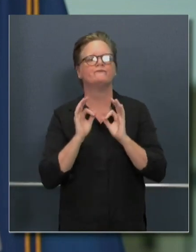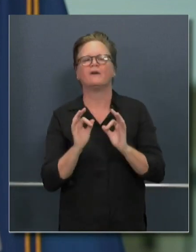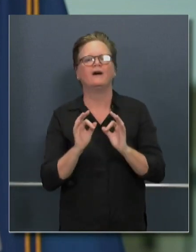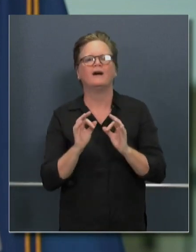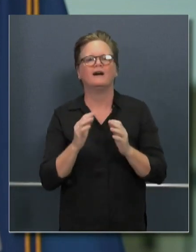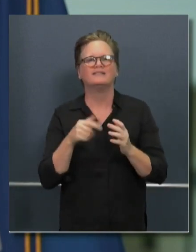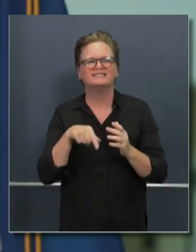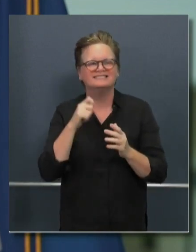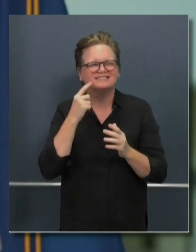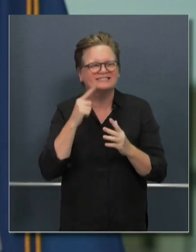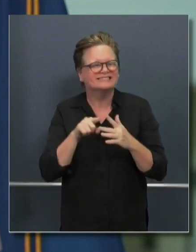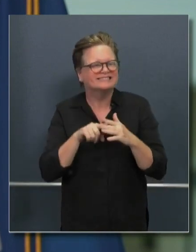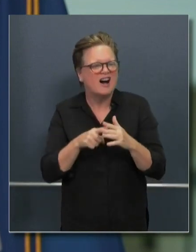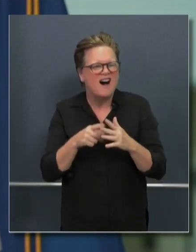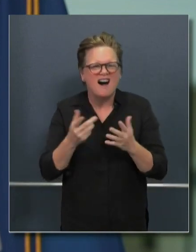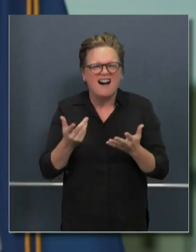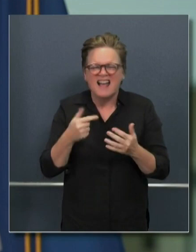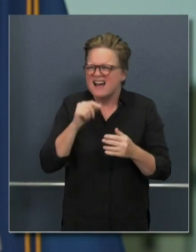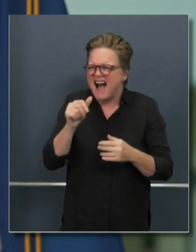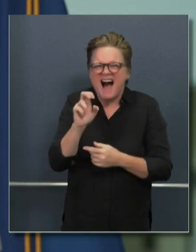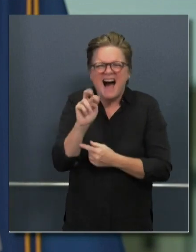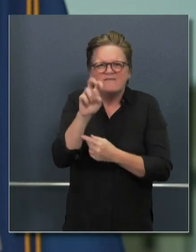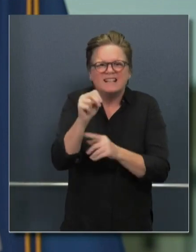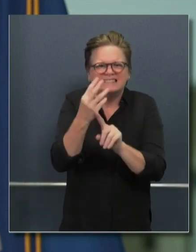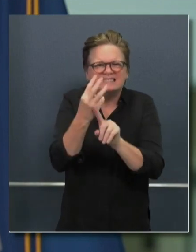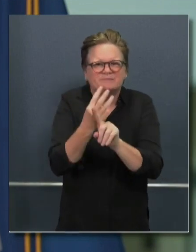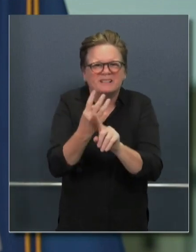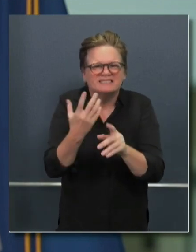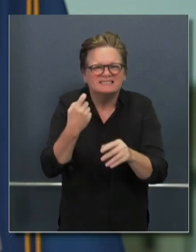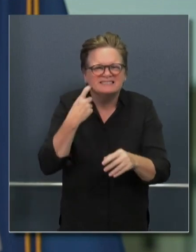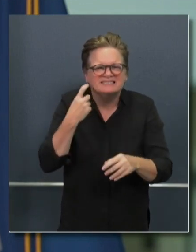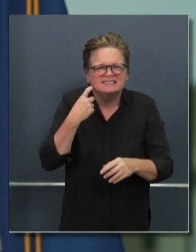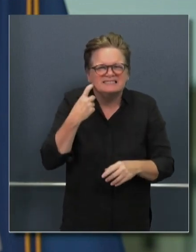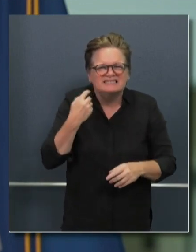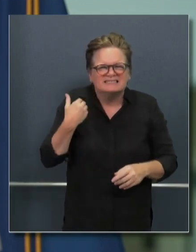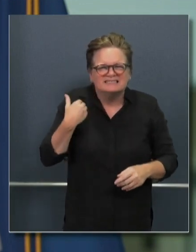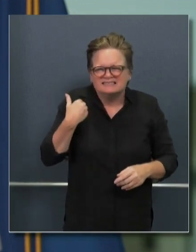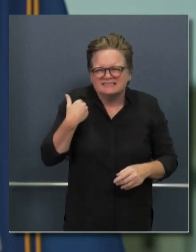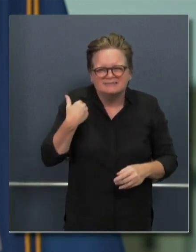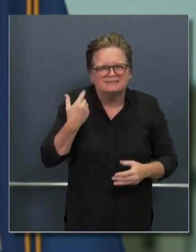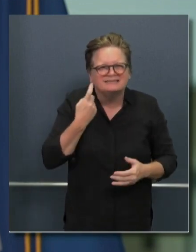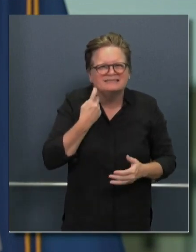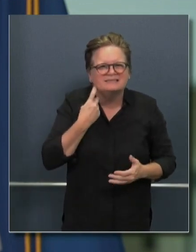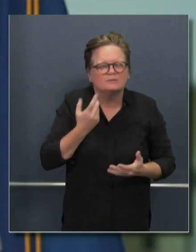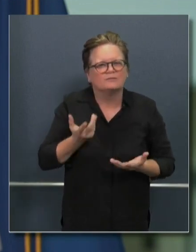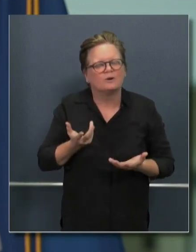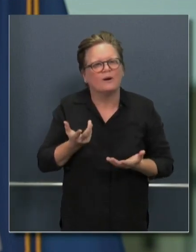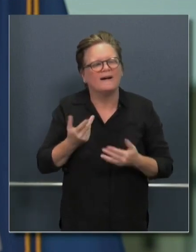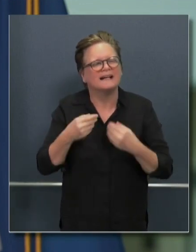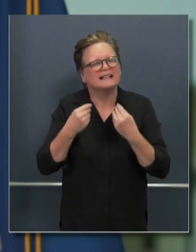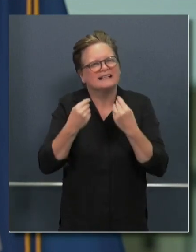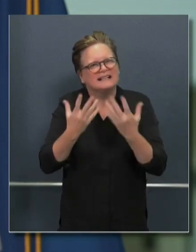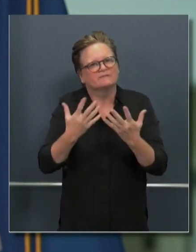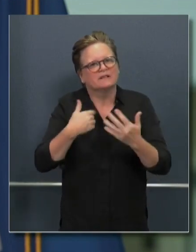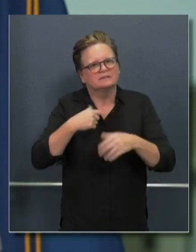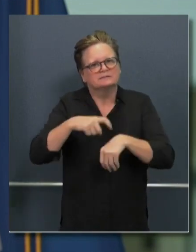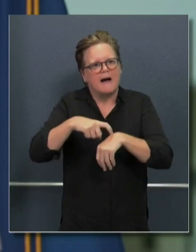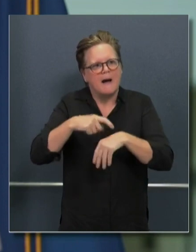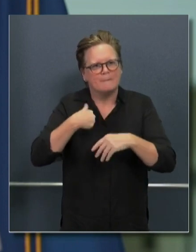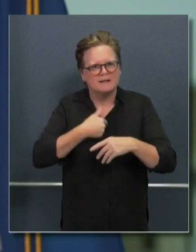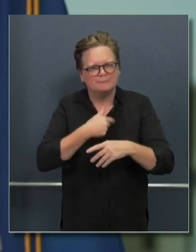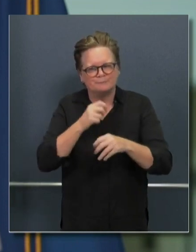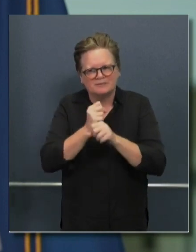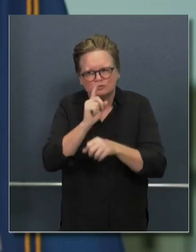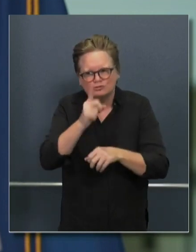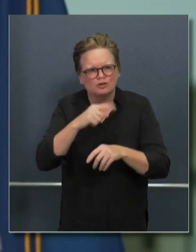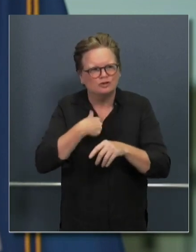6 months into this, just a few months into this, that we can get out the other side stronger and more resilient. I don't know when